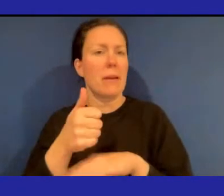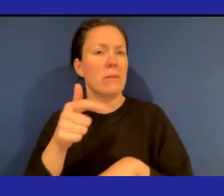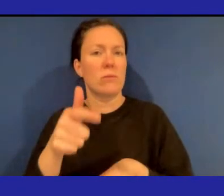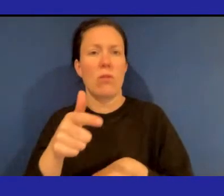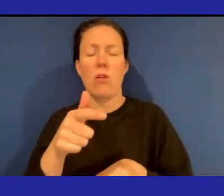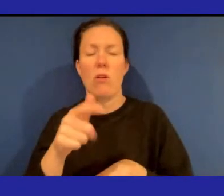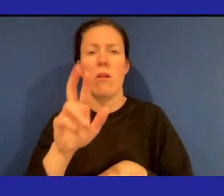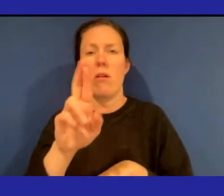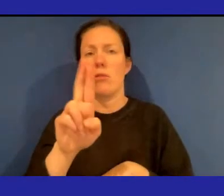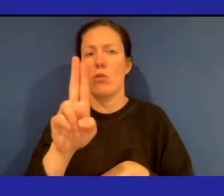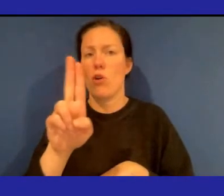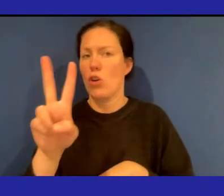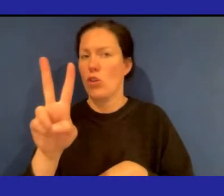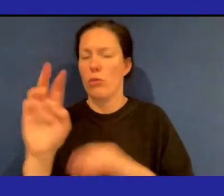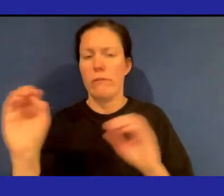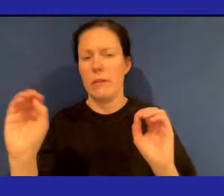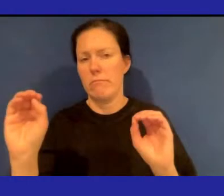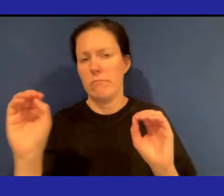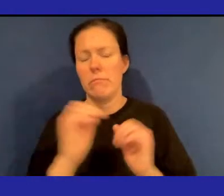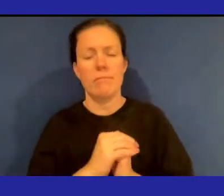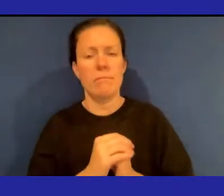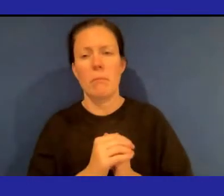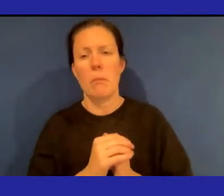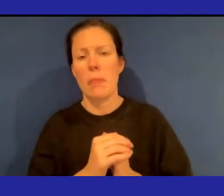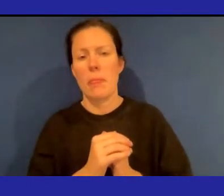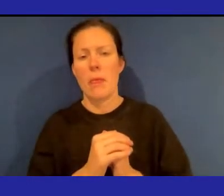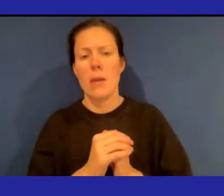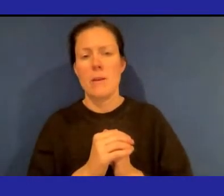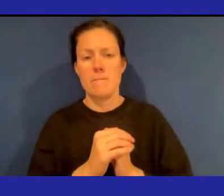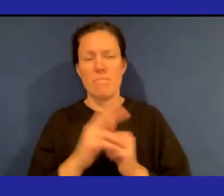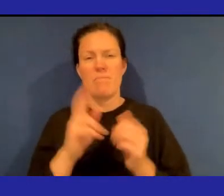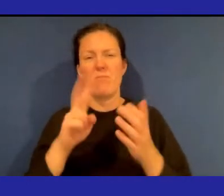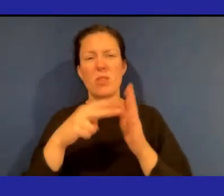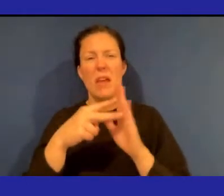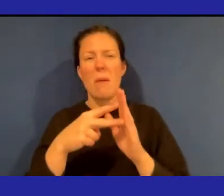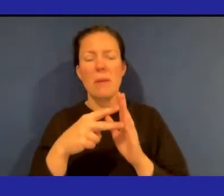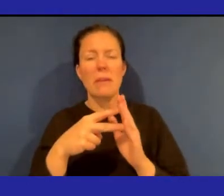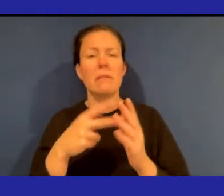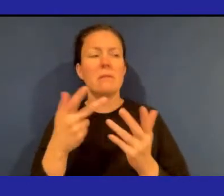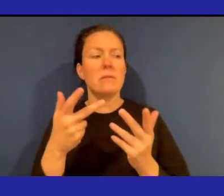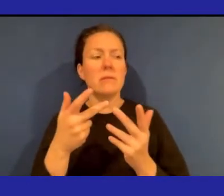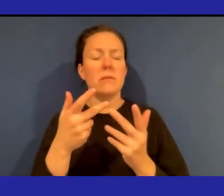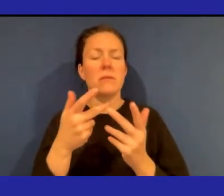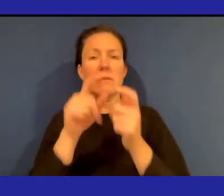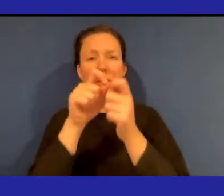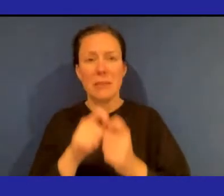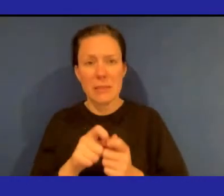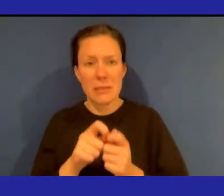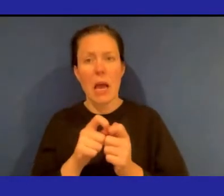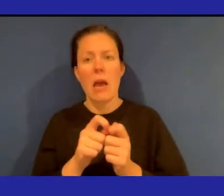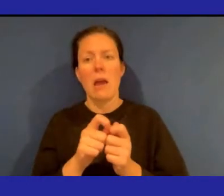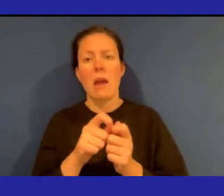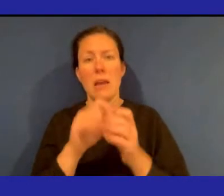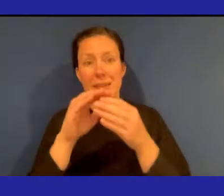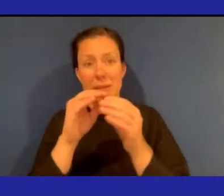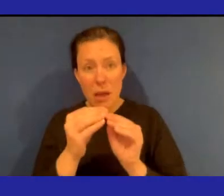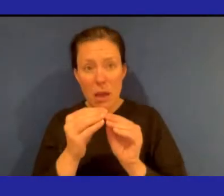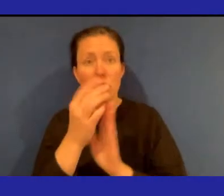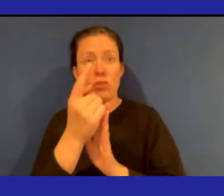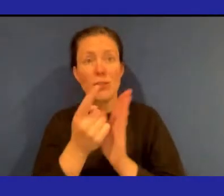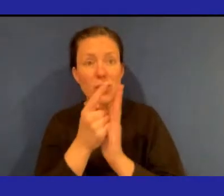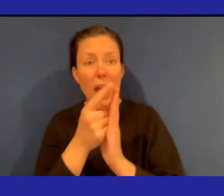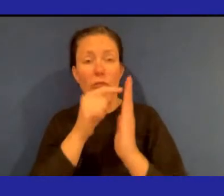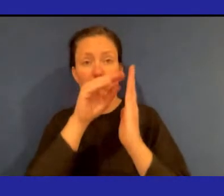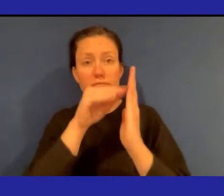RUVs or anything like that. So uh, we don't keep track of the hours that they actually serve in